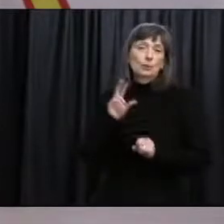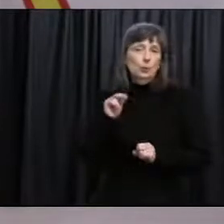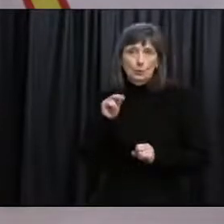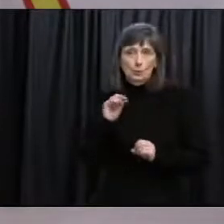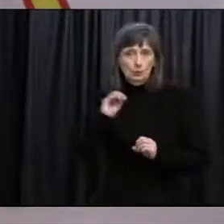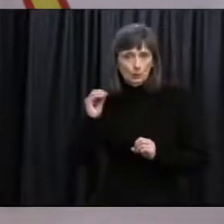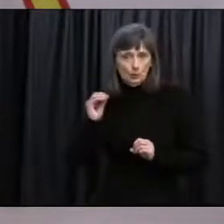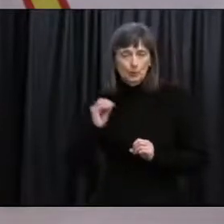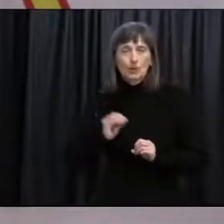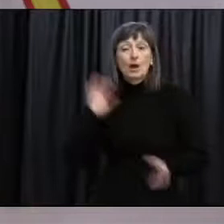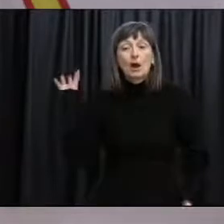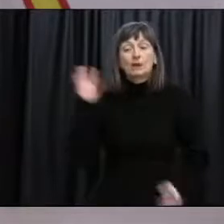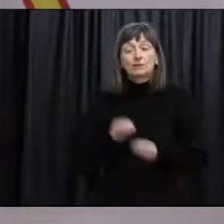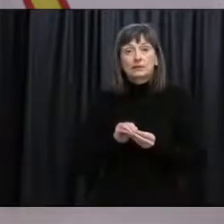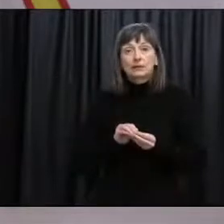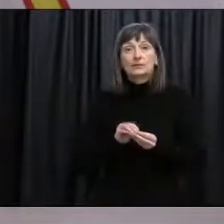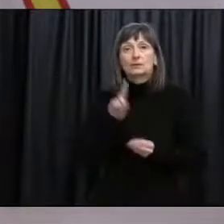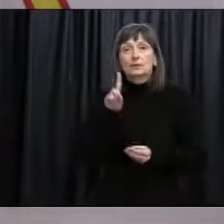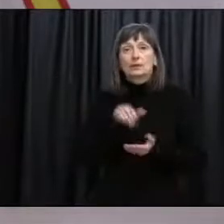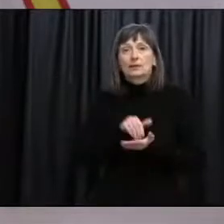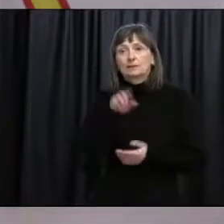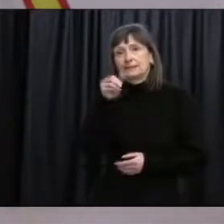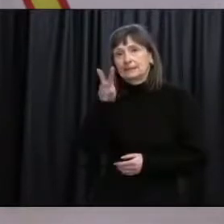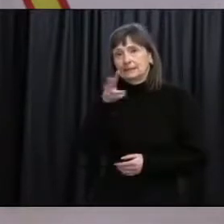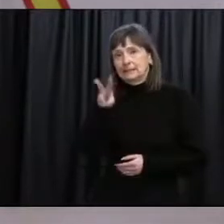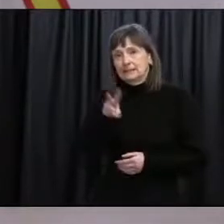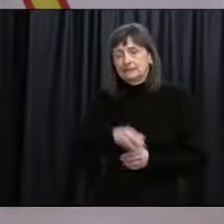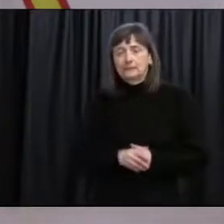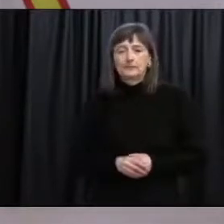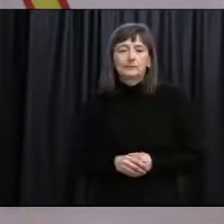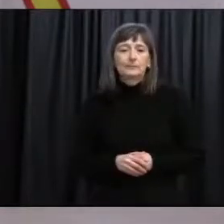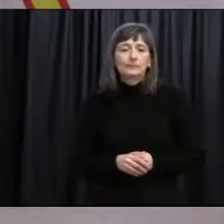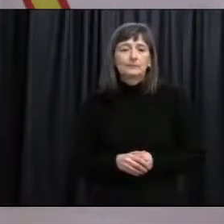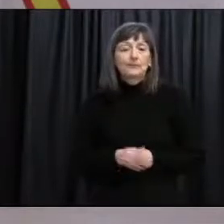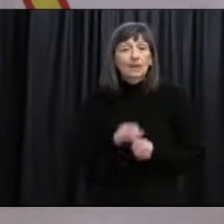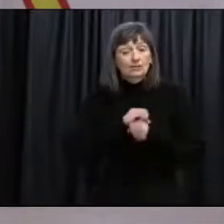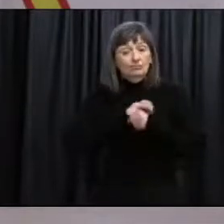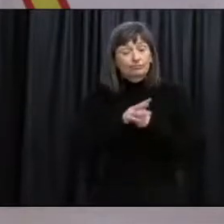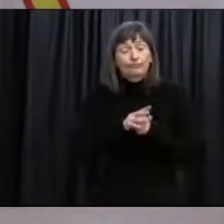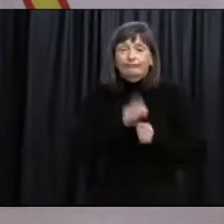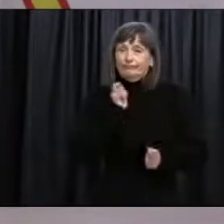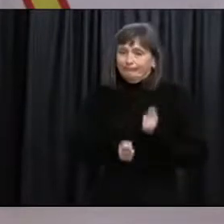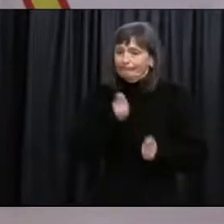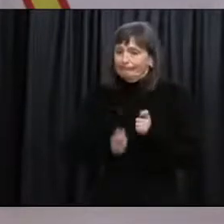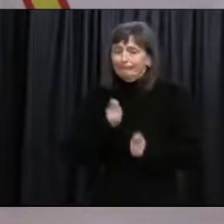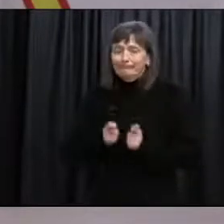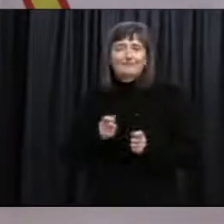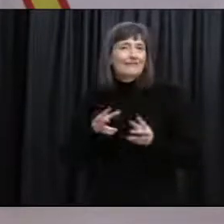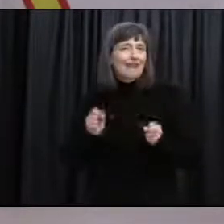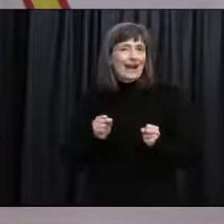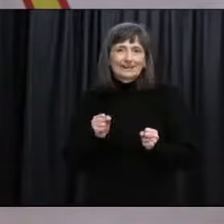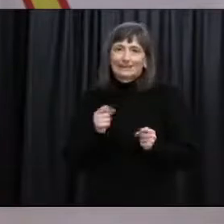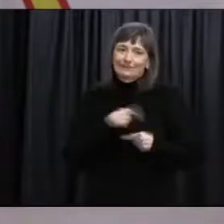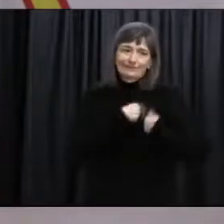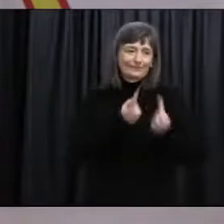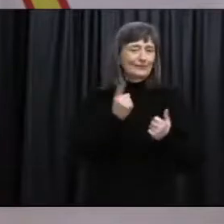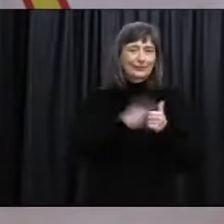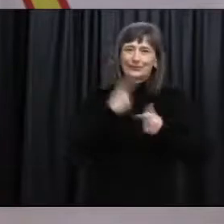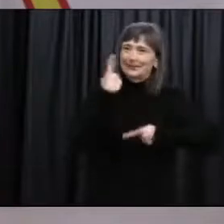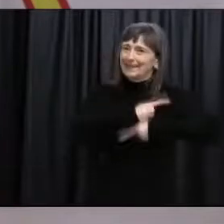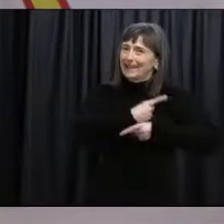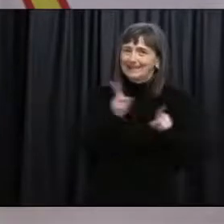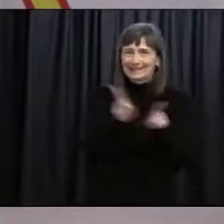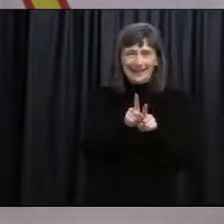of cases in the province is 1,016. This pandemic has been rapidly evolving from day one. We have always relied